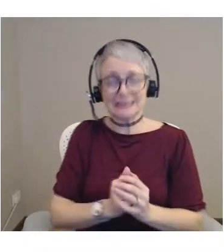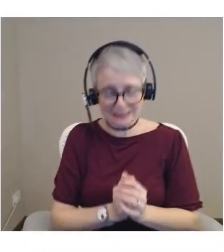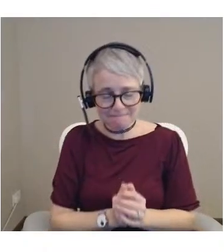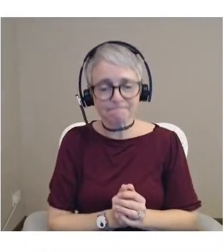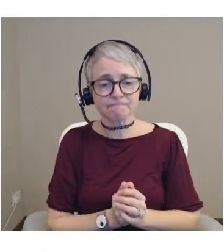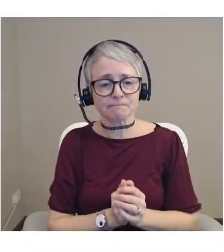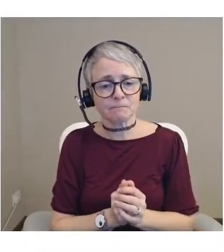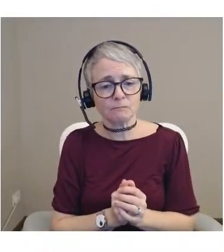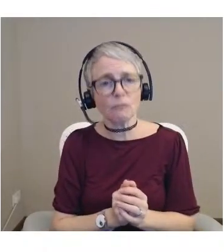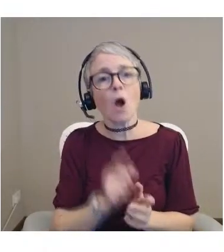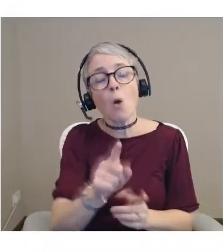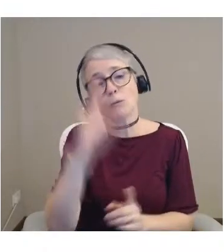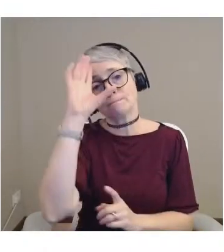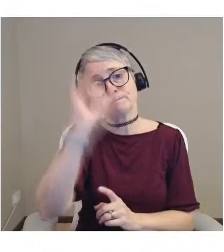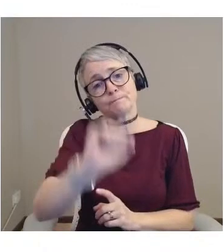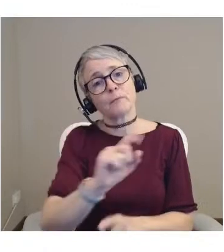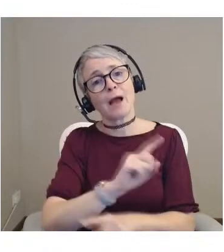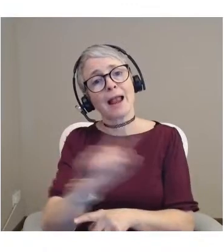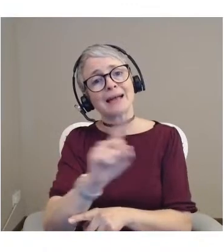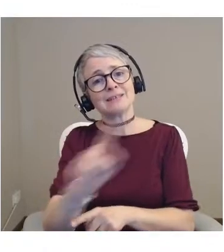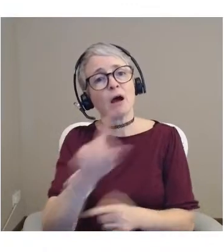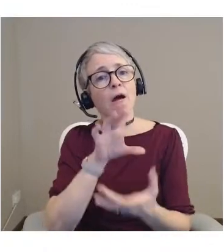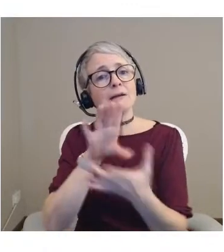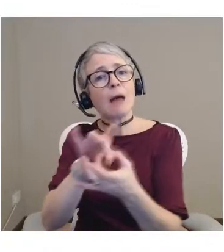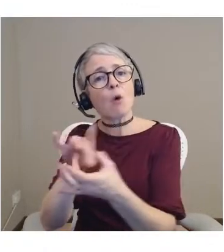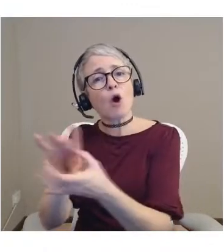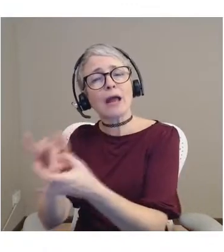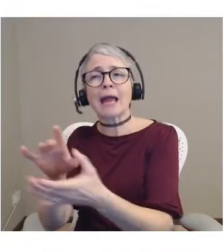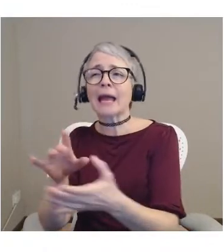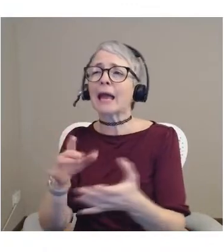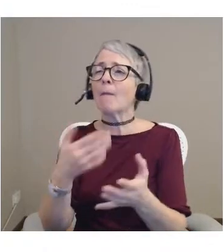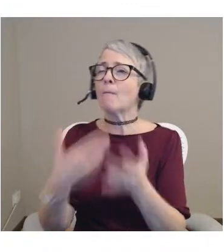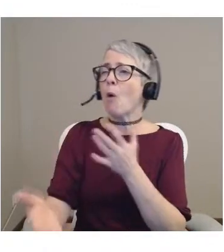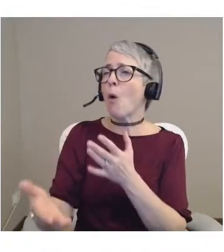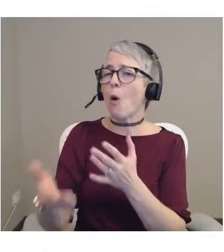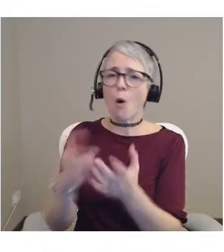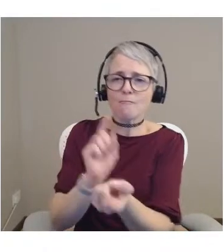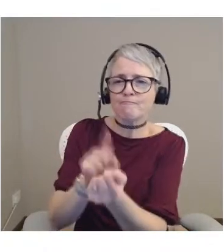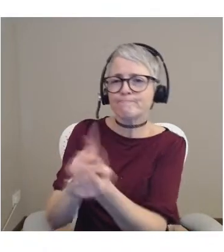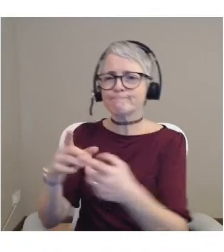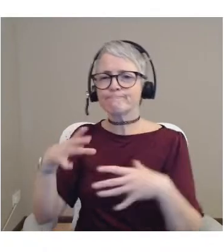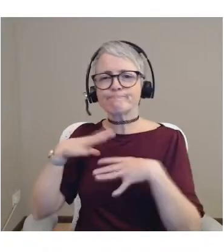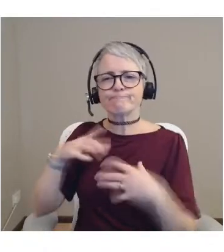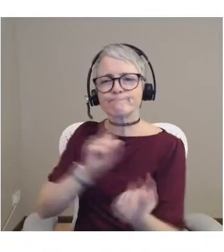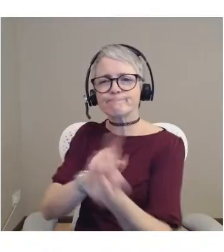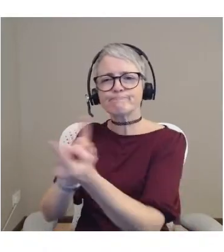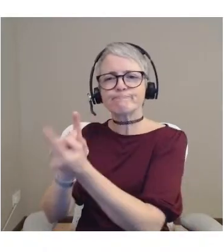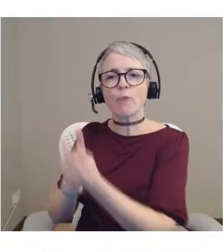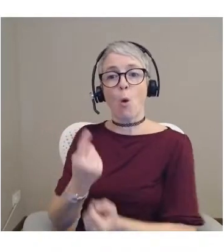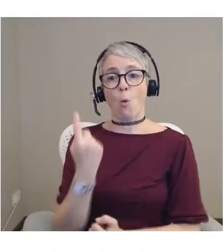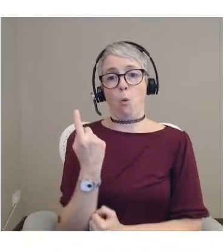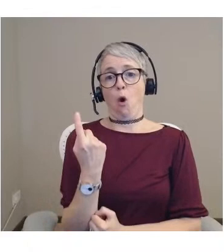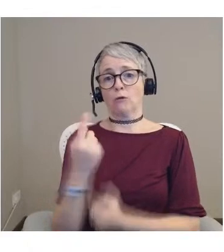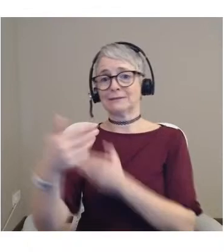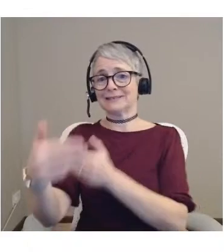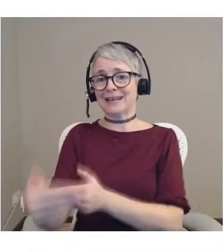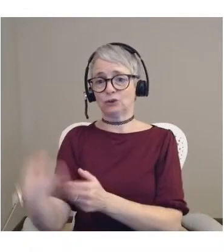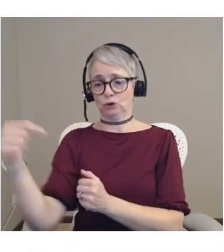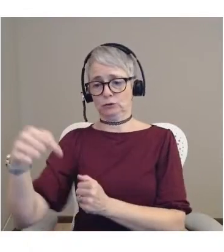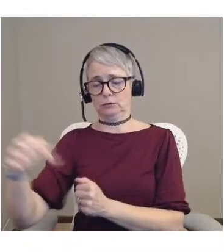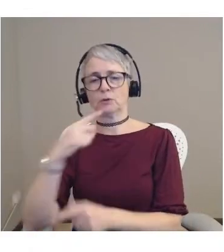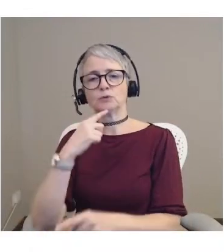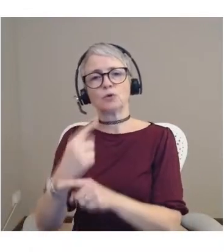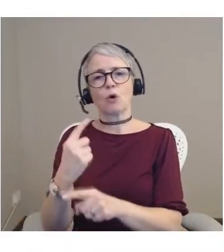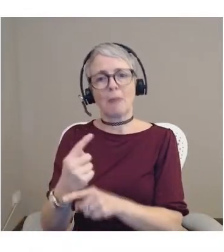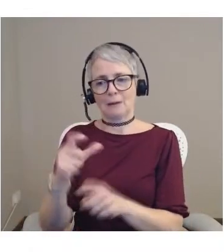where in the networking meetups later on, where it's a little bit more connecting up and sharing. There's one that we're running around the work we've done with